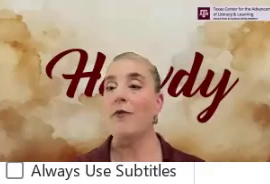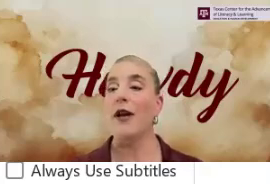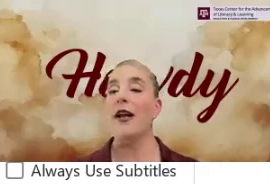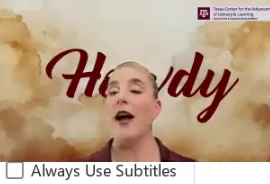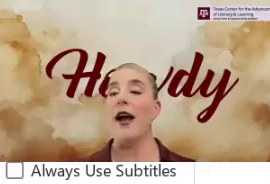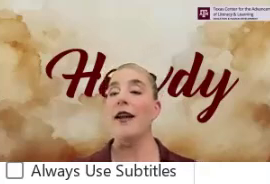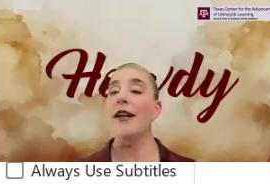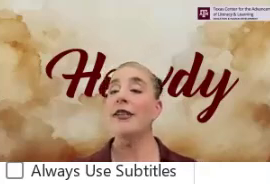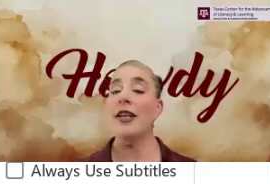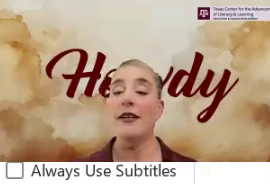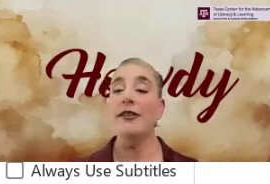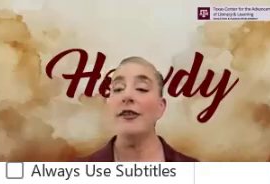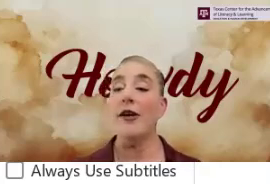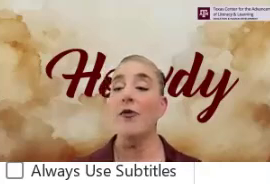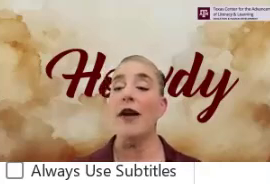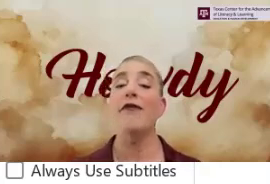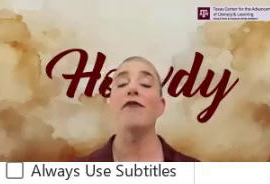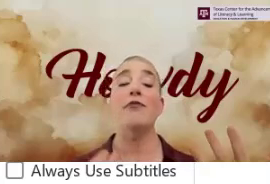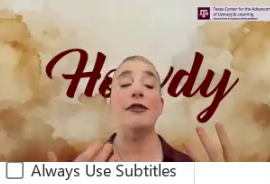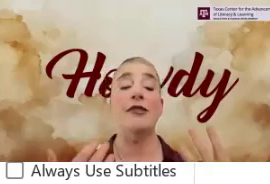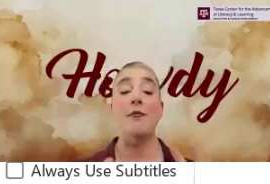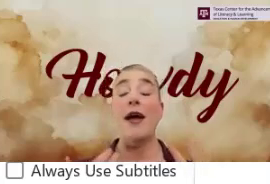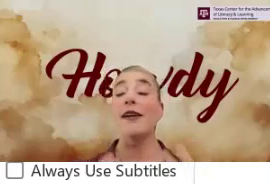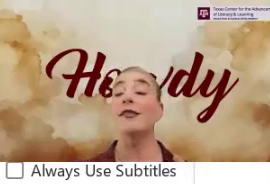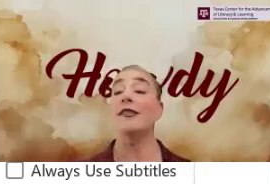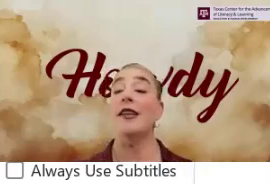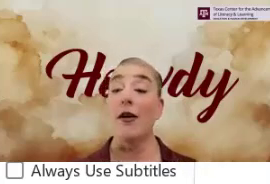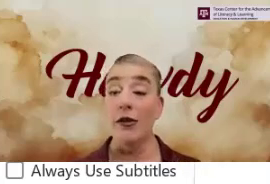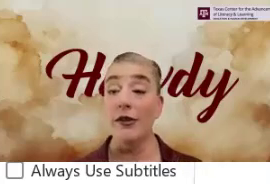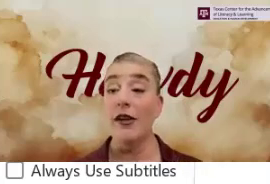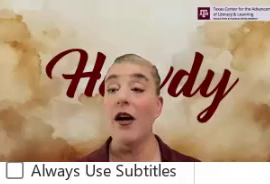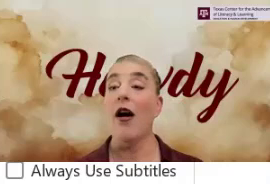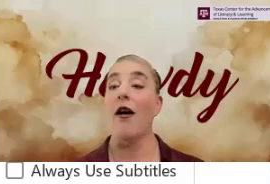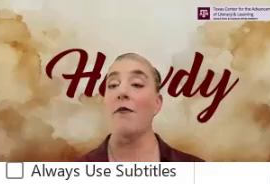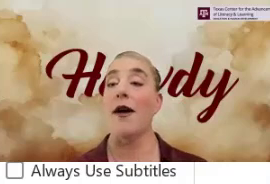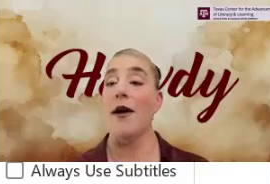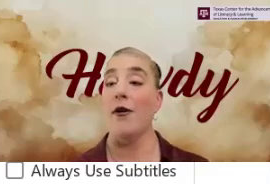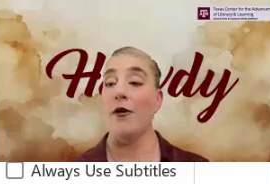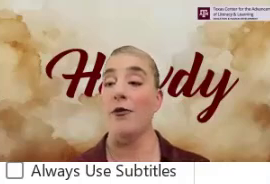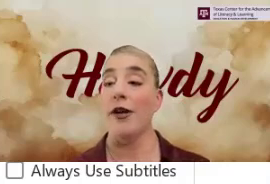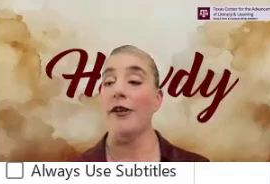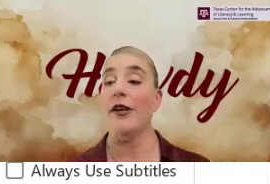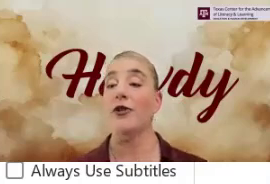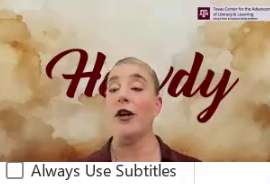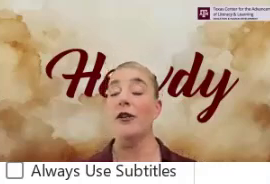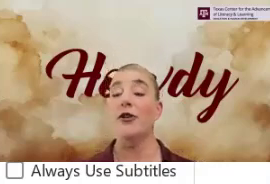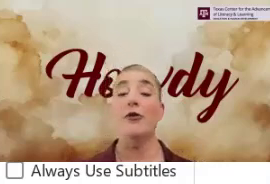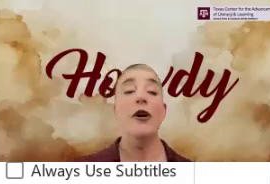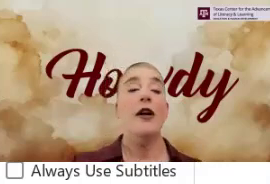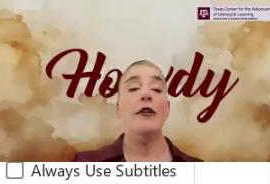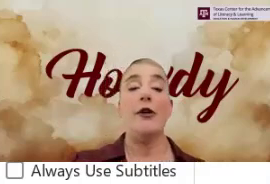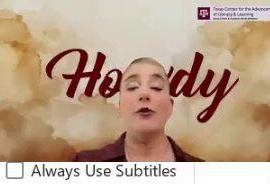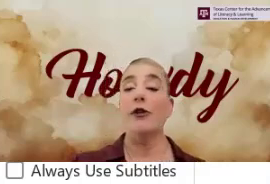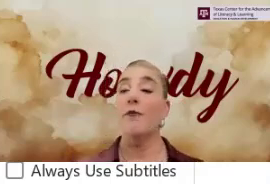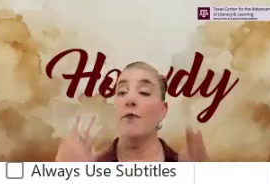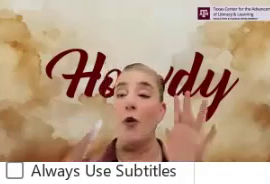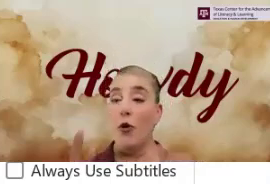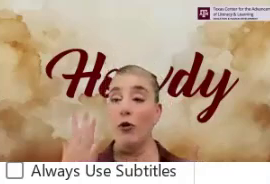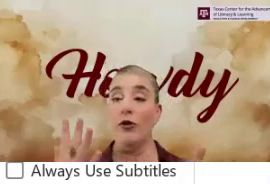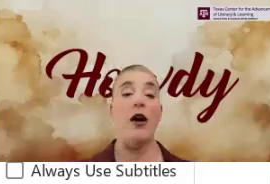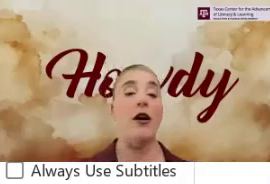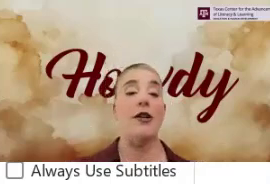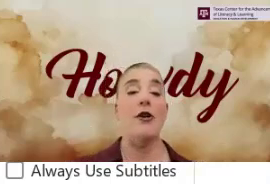blue. But I tend to stay away from pastels on my PowerPoints. I try to do like